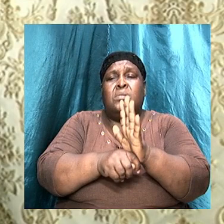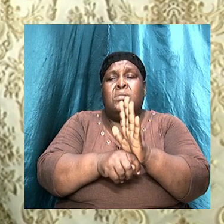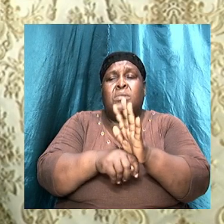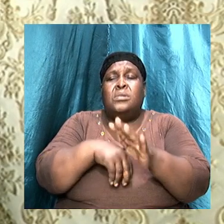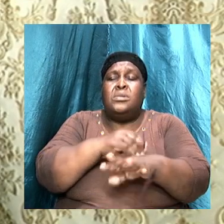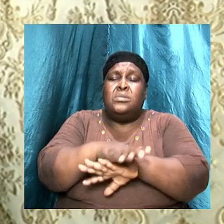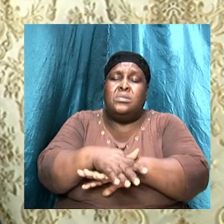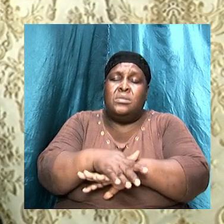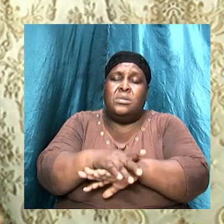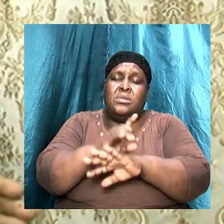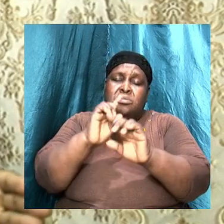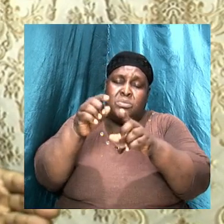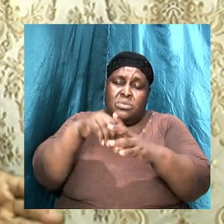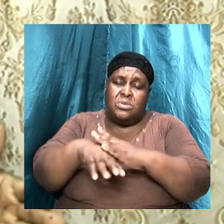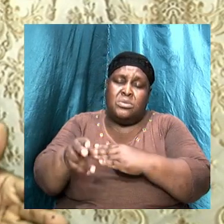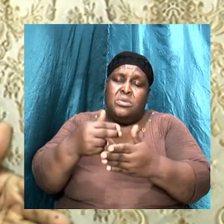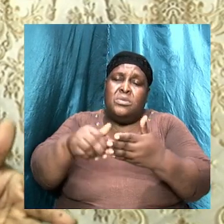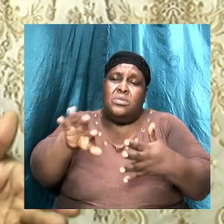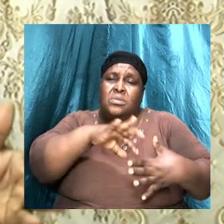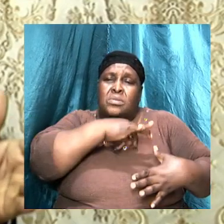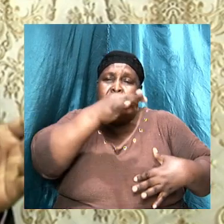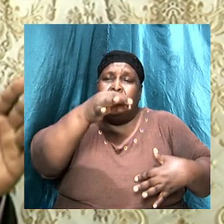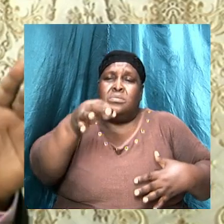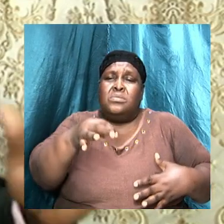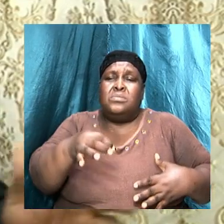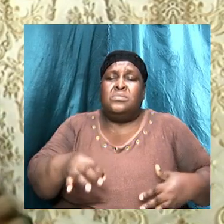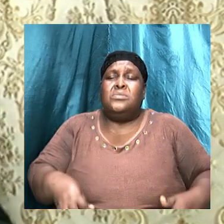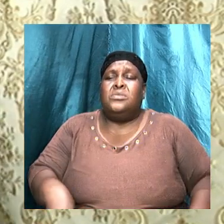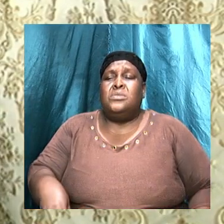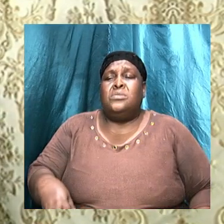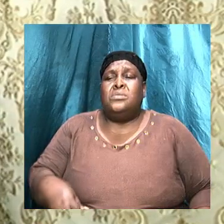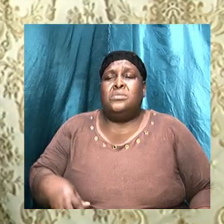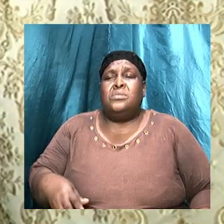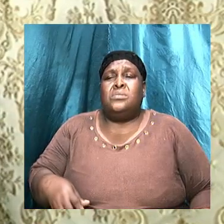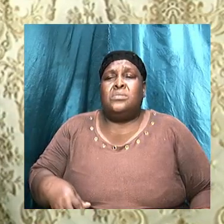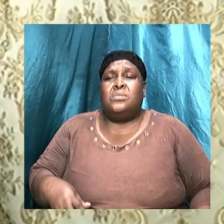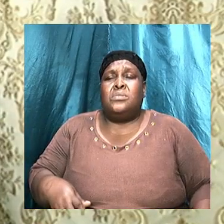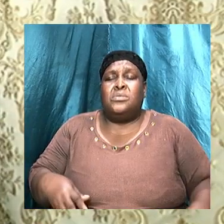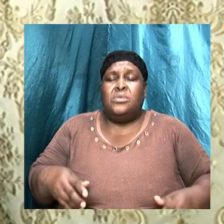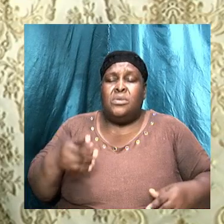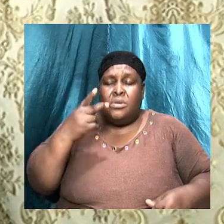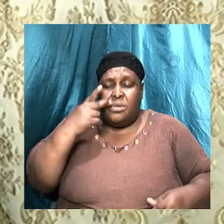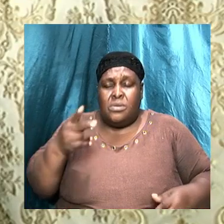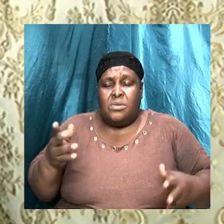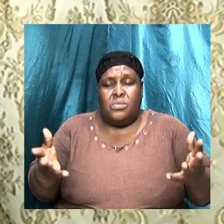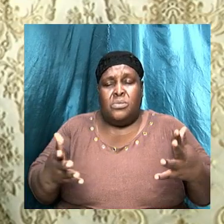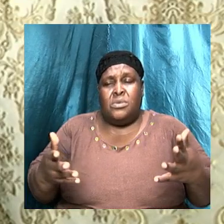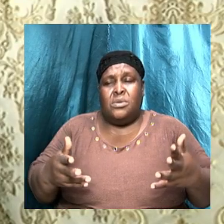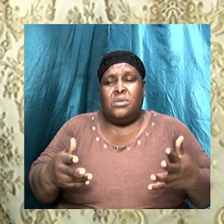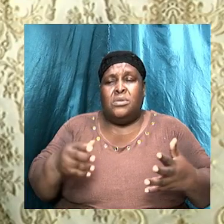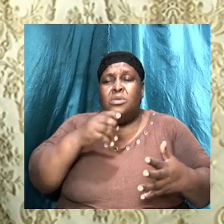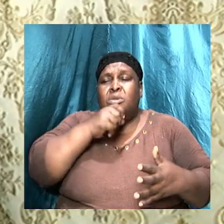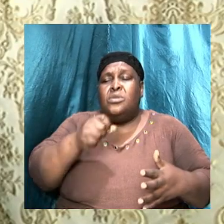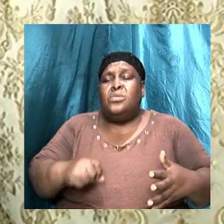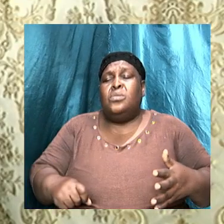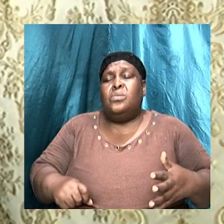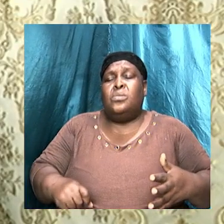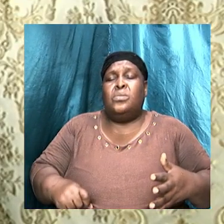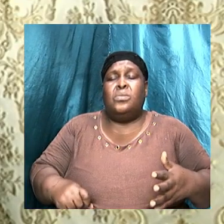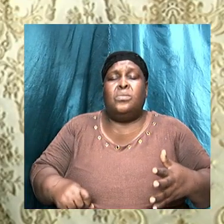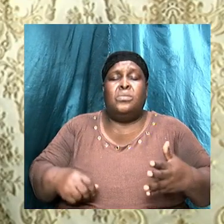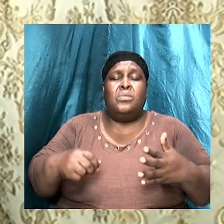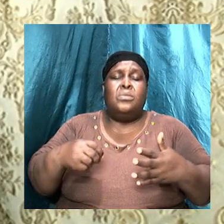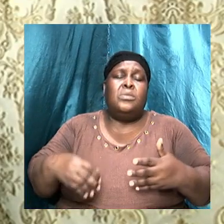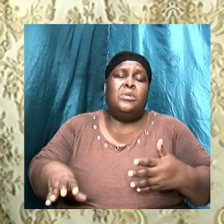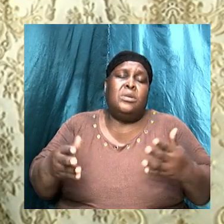the Holy Spirit, we are going to look at what the Old Testament says and what took place